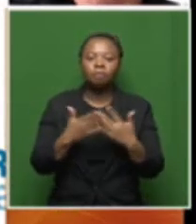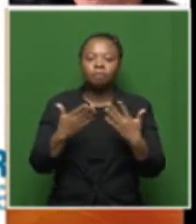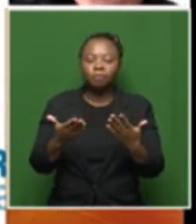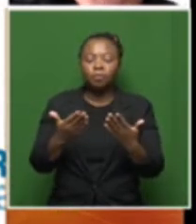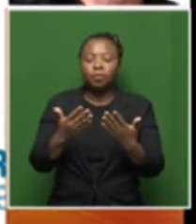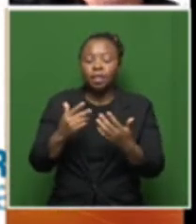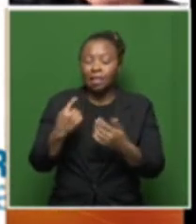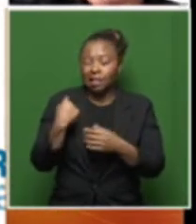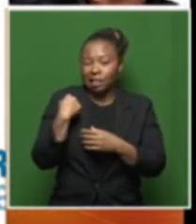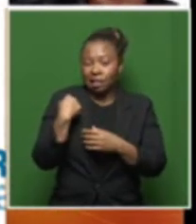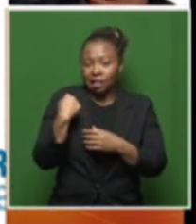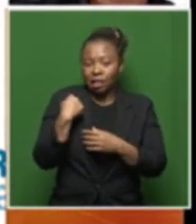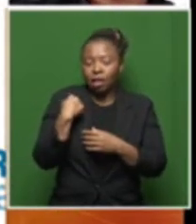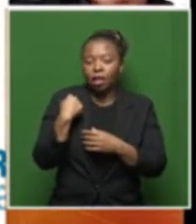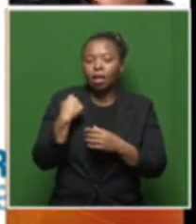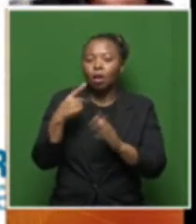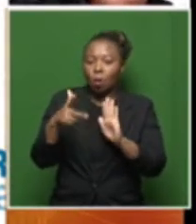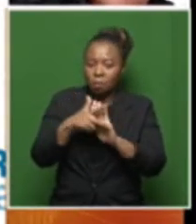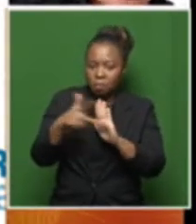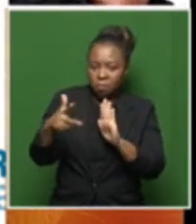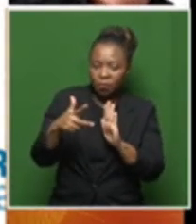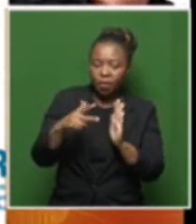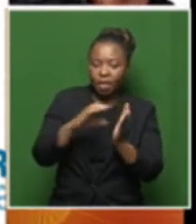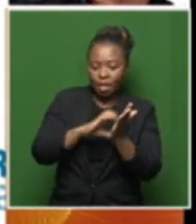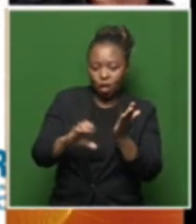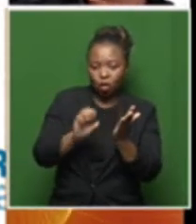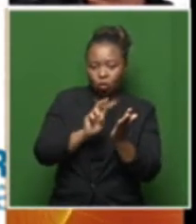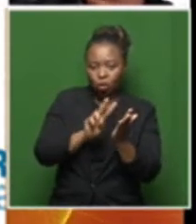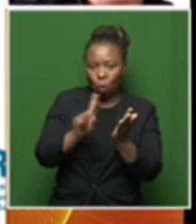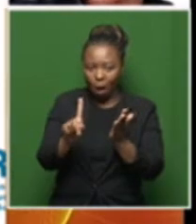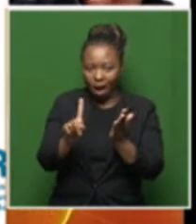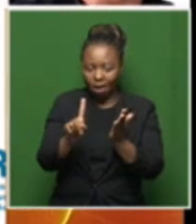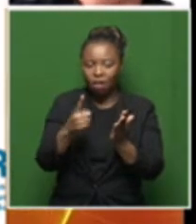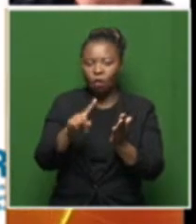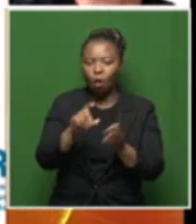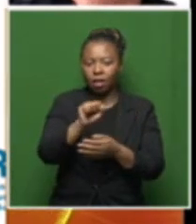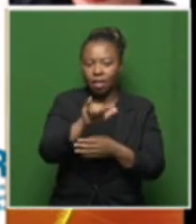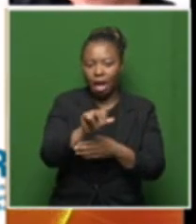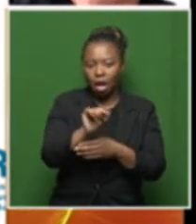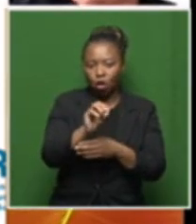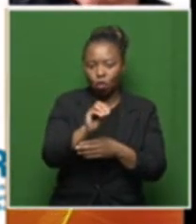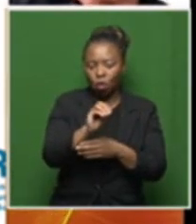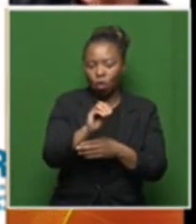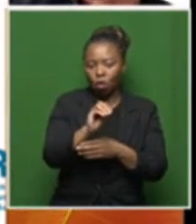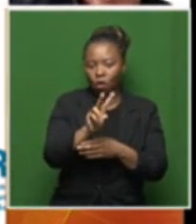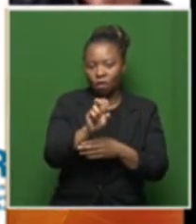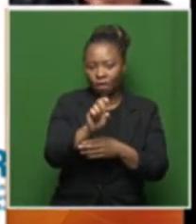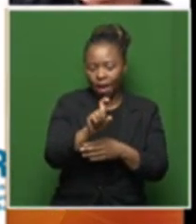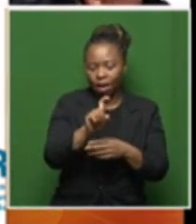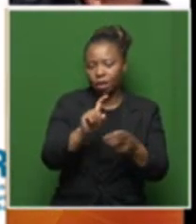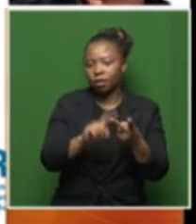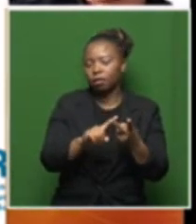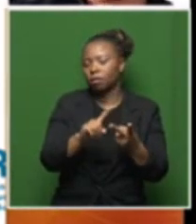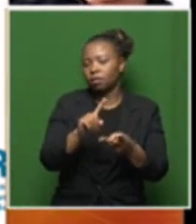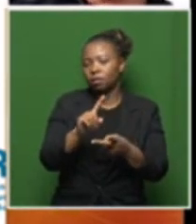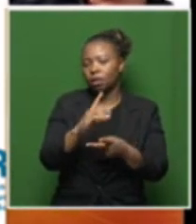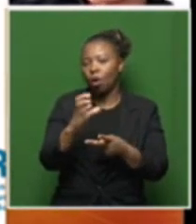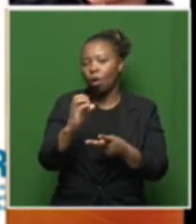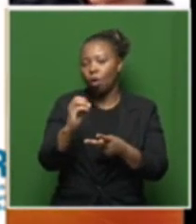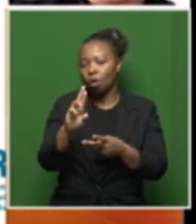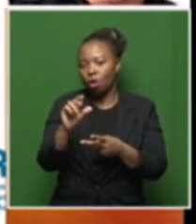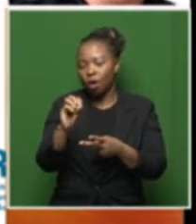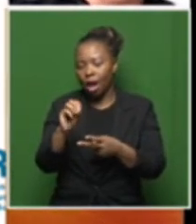21 authorization for Curanto Farm for the Sinovac CoronaVac vaccine. We currently